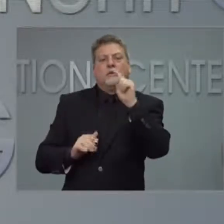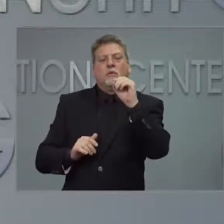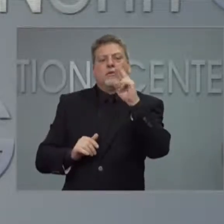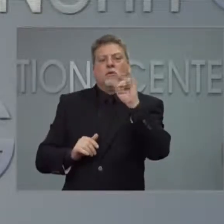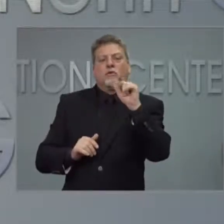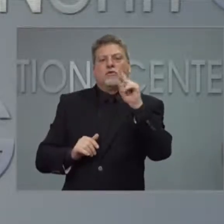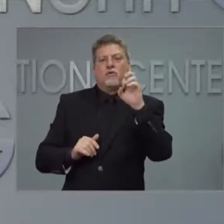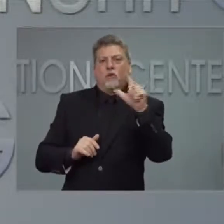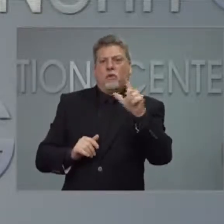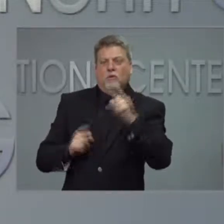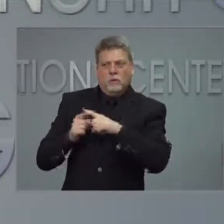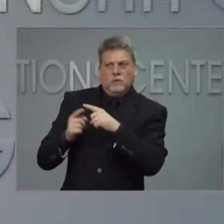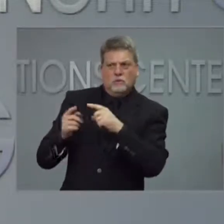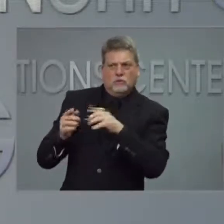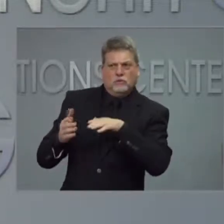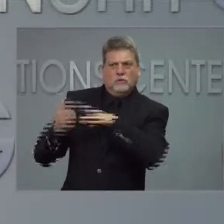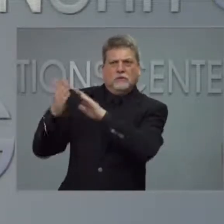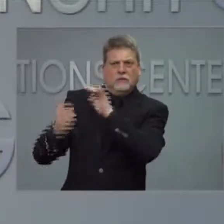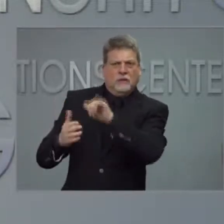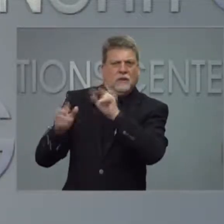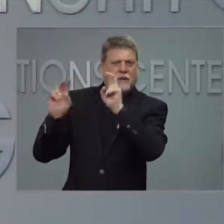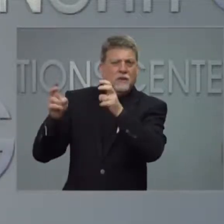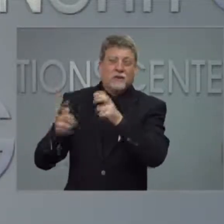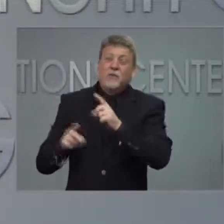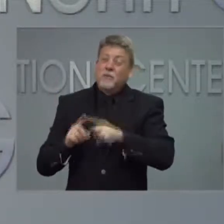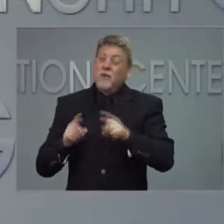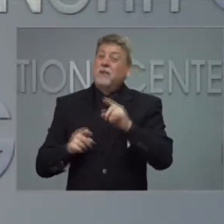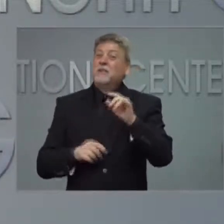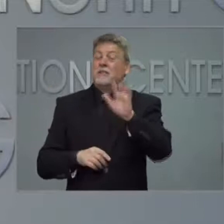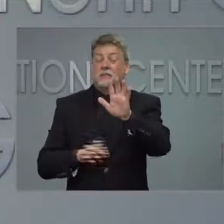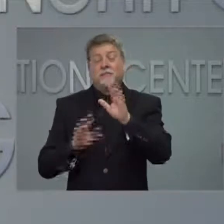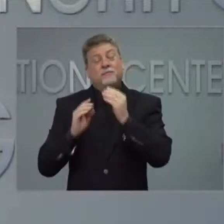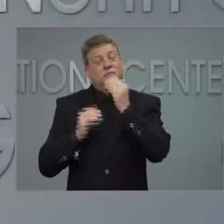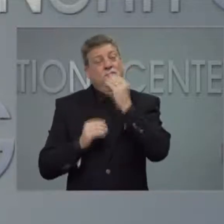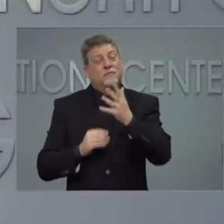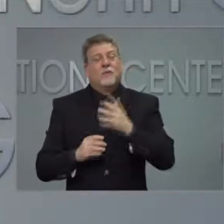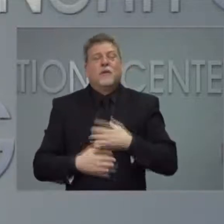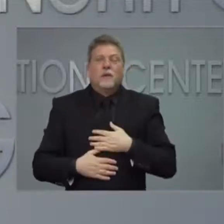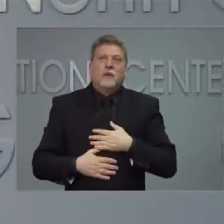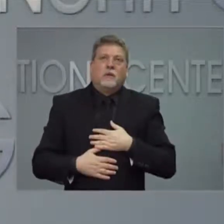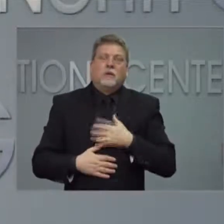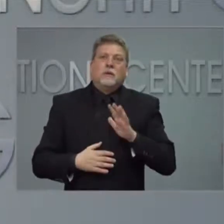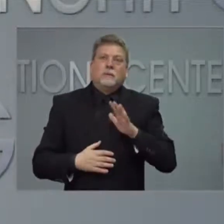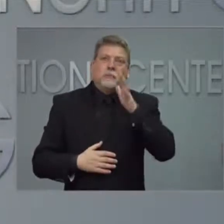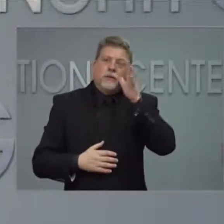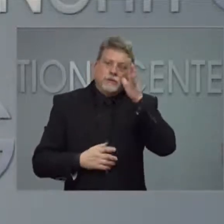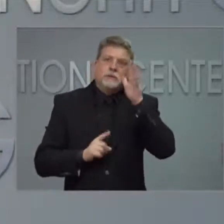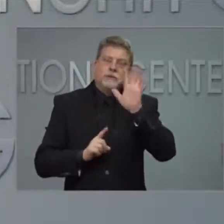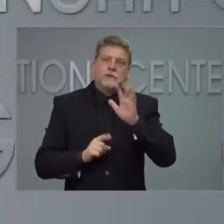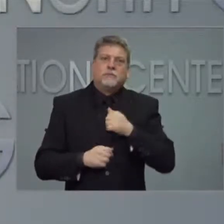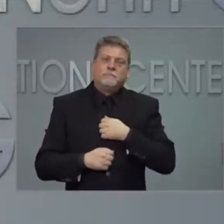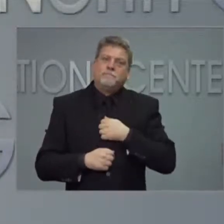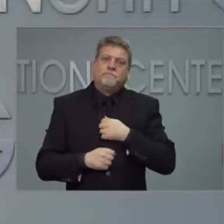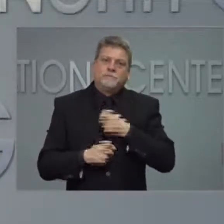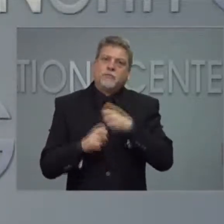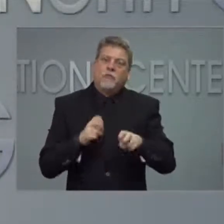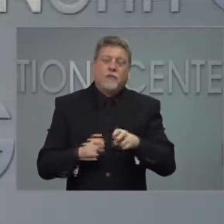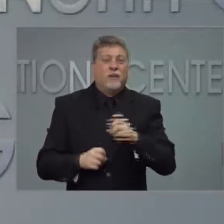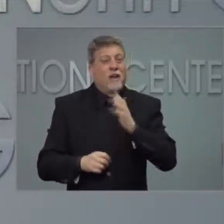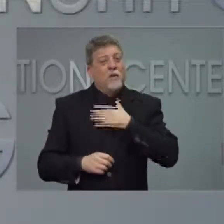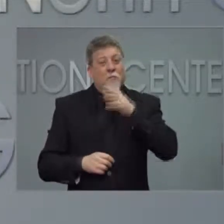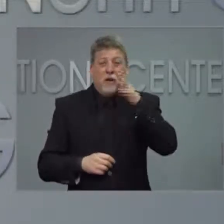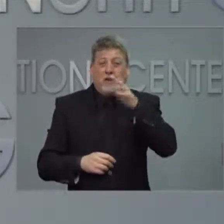it also puts responsibility. I'll tell you, our parents have had to do so much during this pandemic. Many